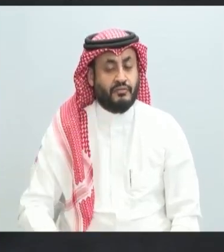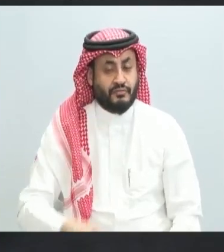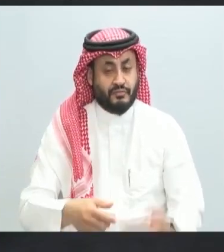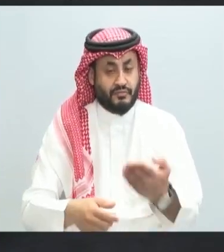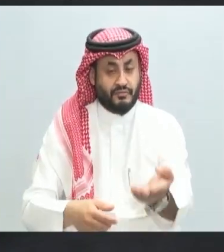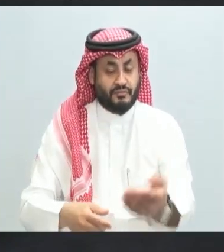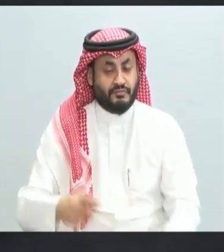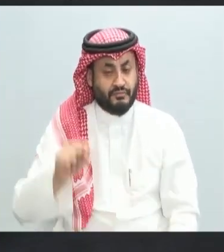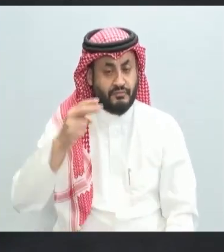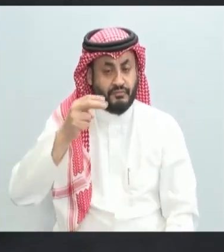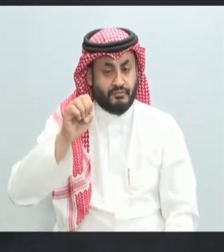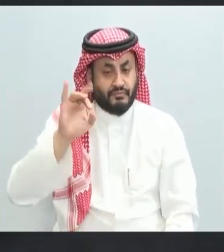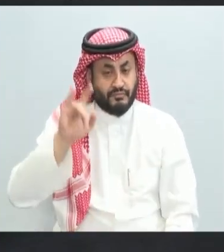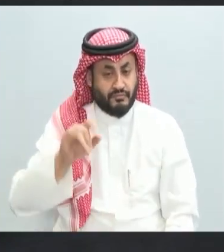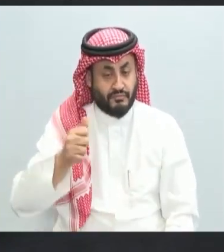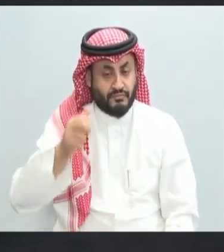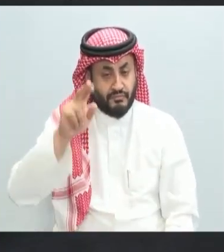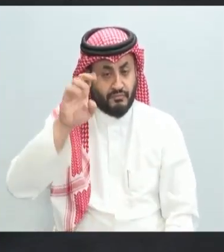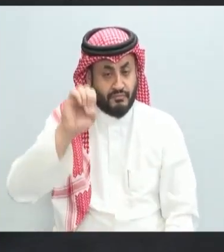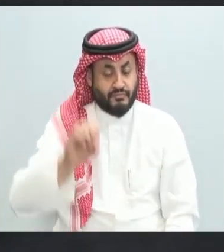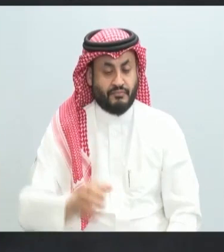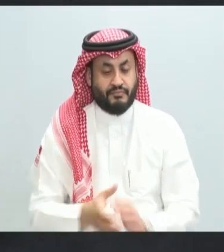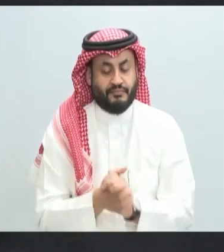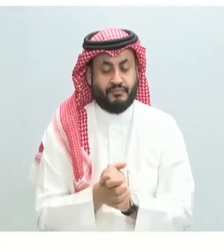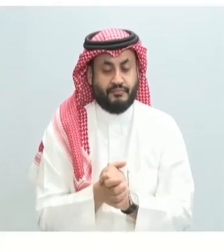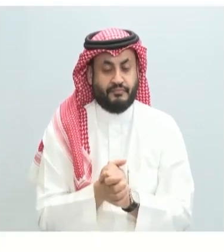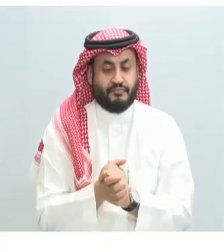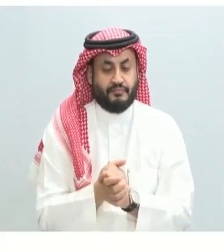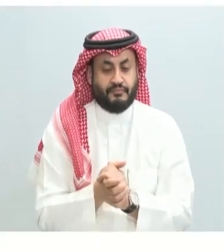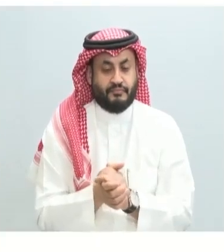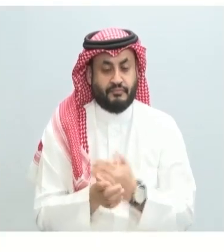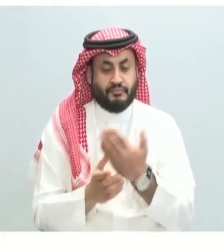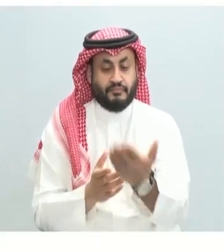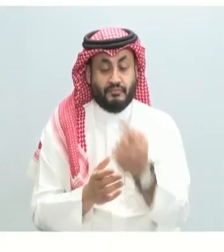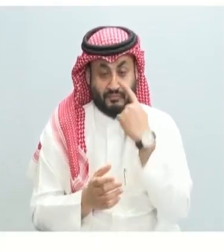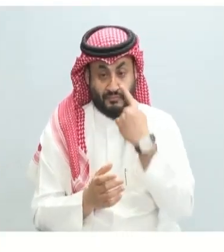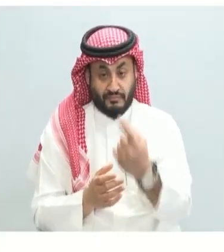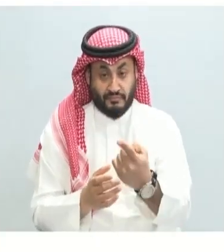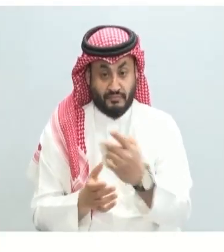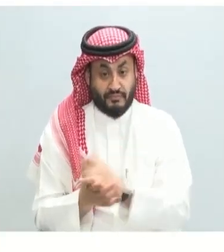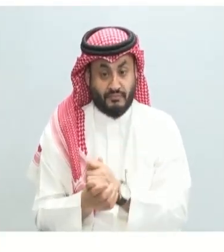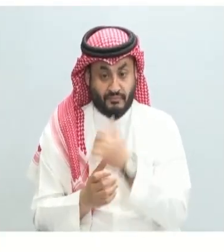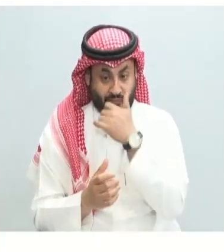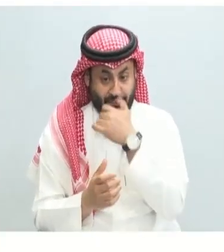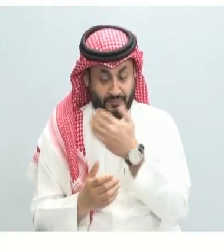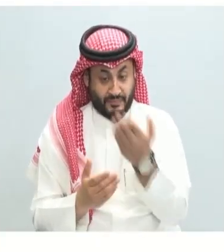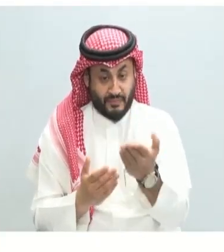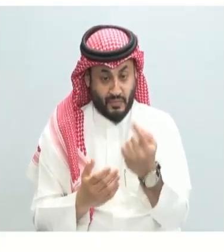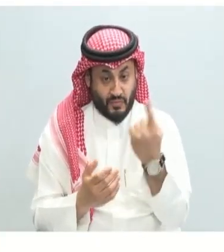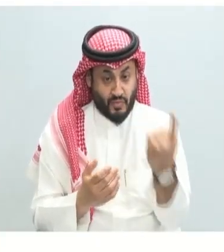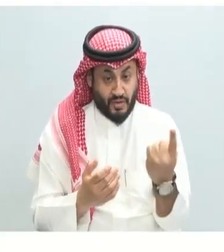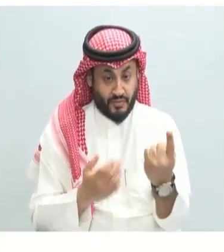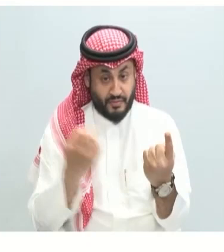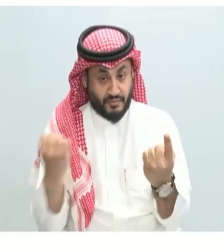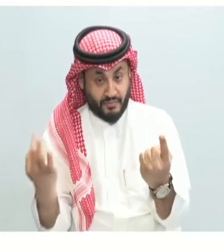answer these questions. What are these? Now let's take a couple of examples about